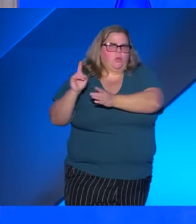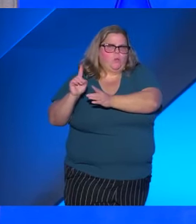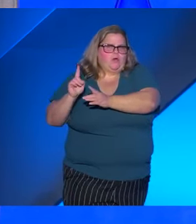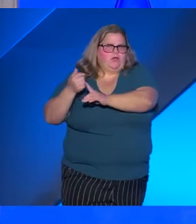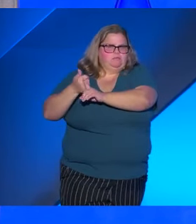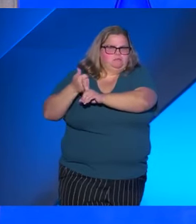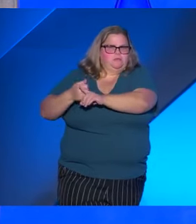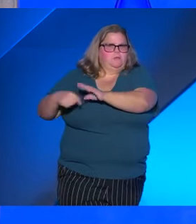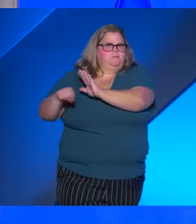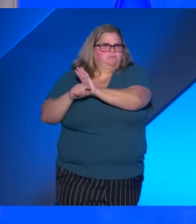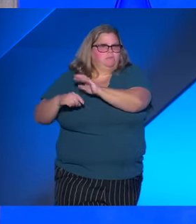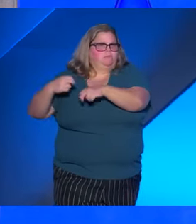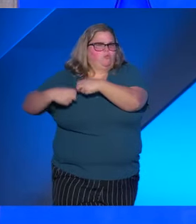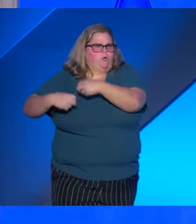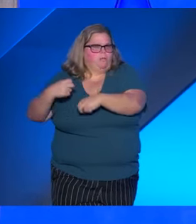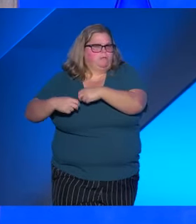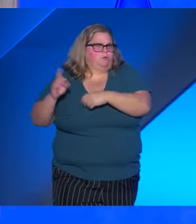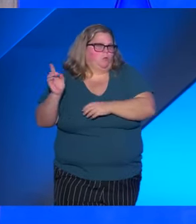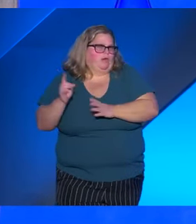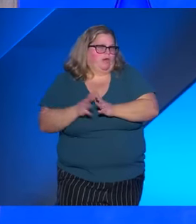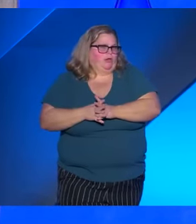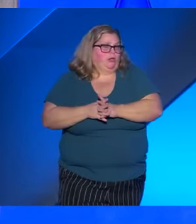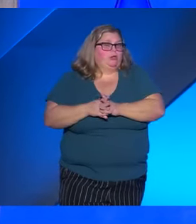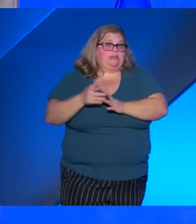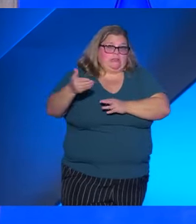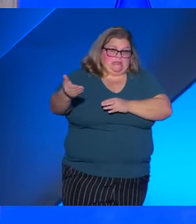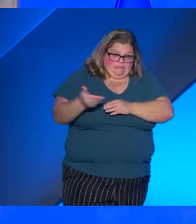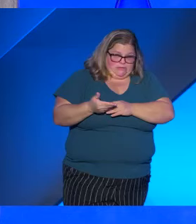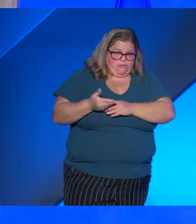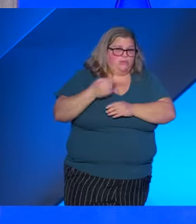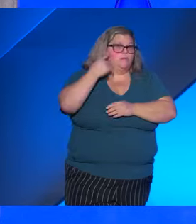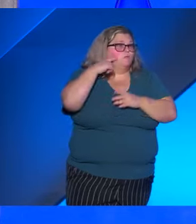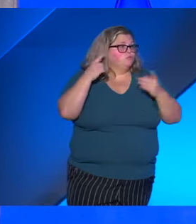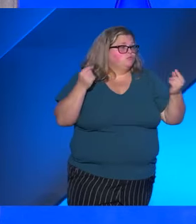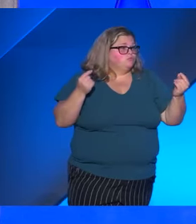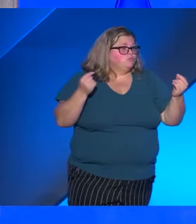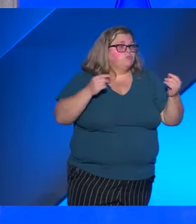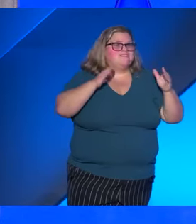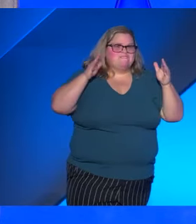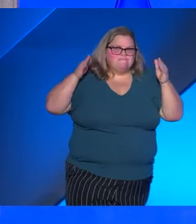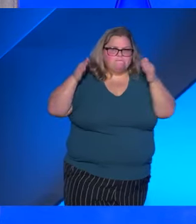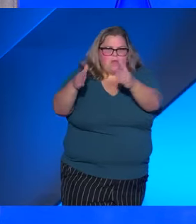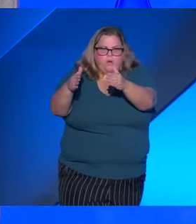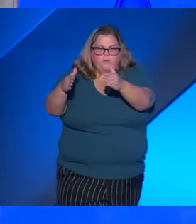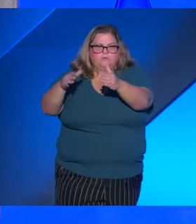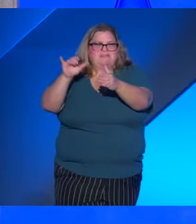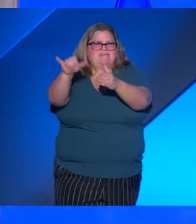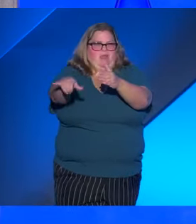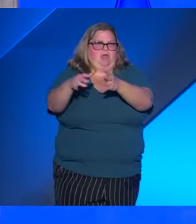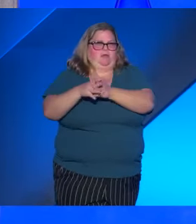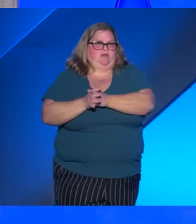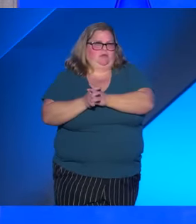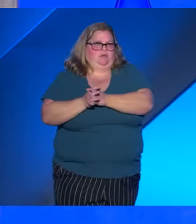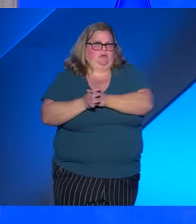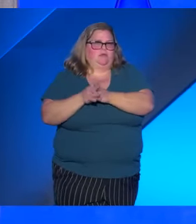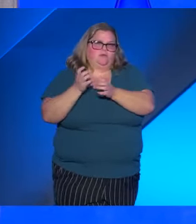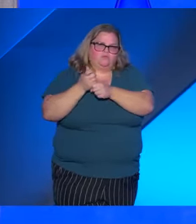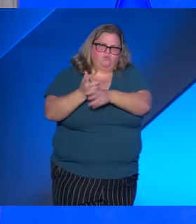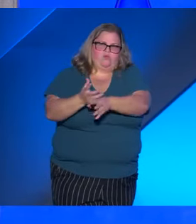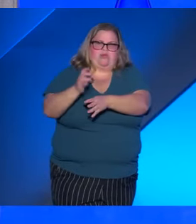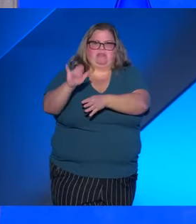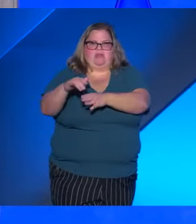problems, the issues? The invitation is to focus and turn toward that to create that level